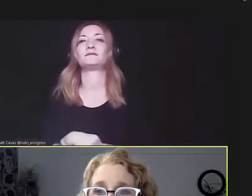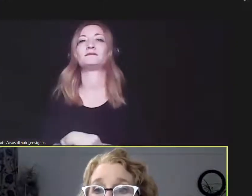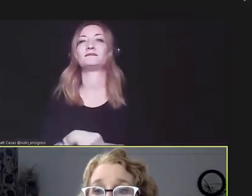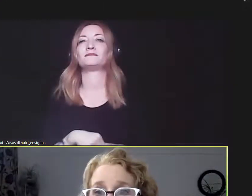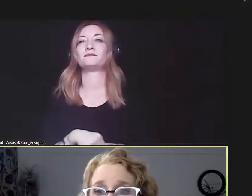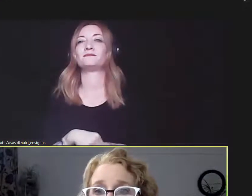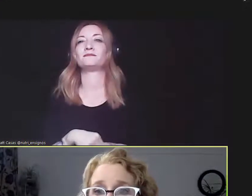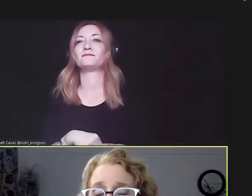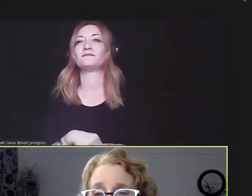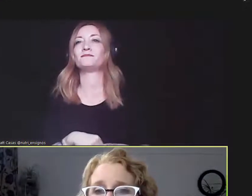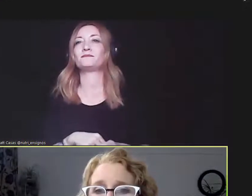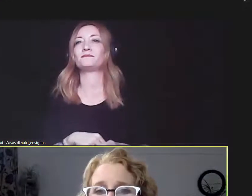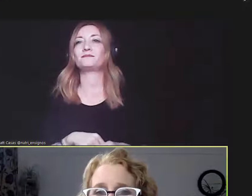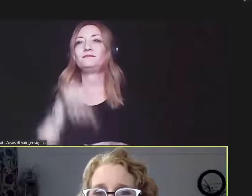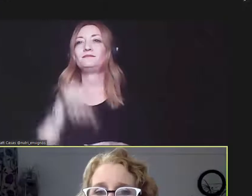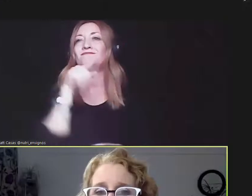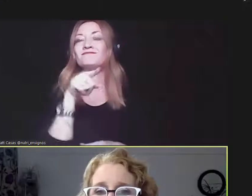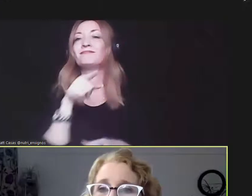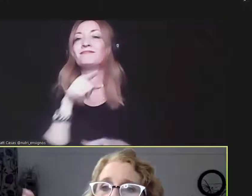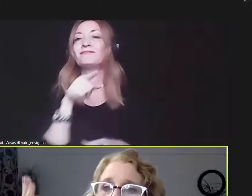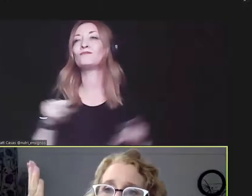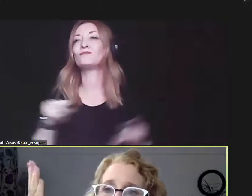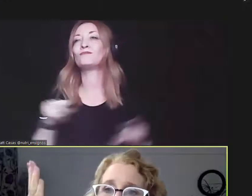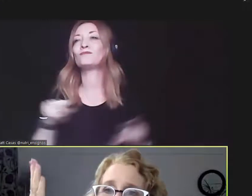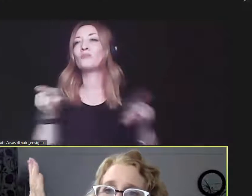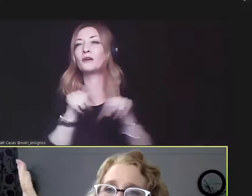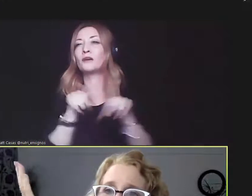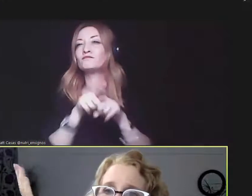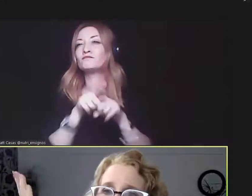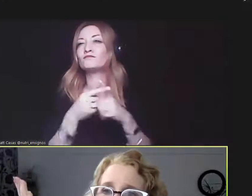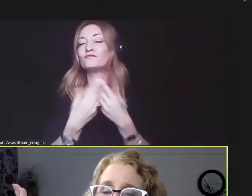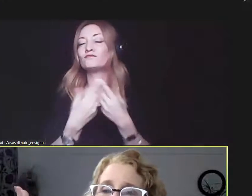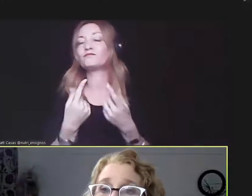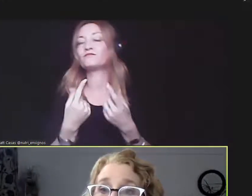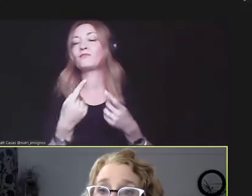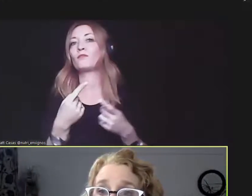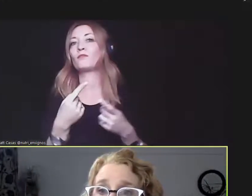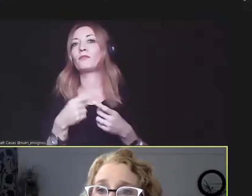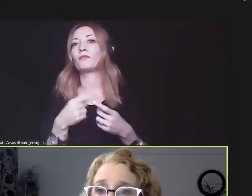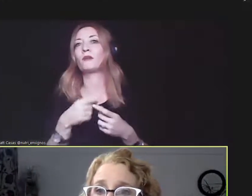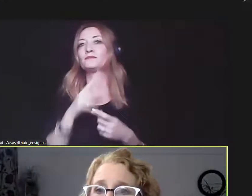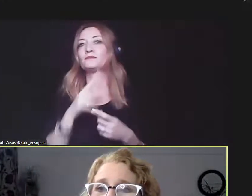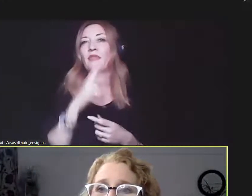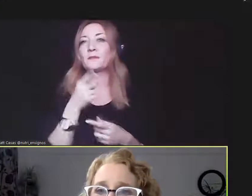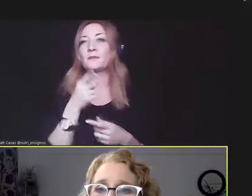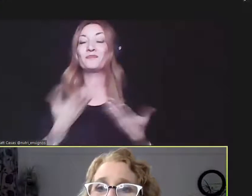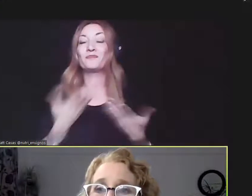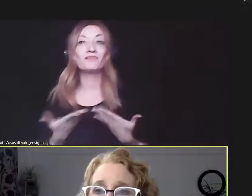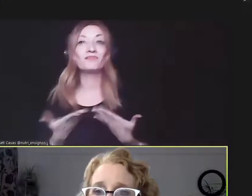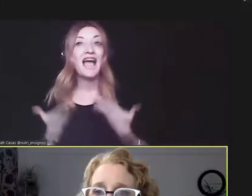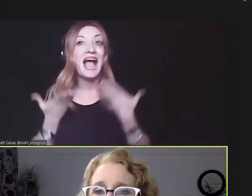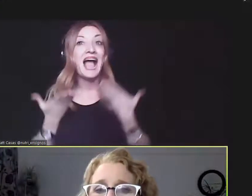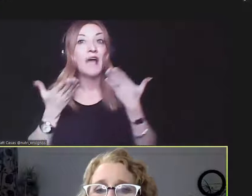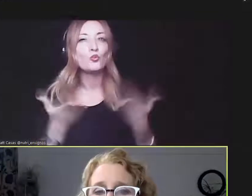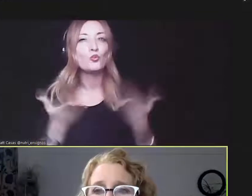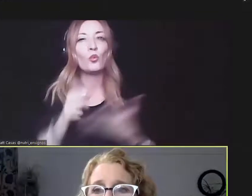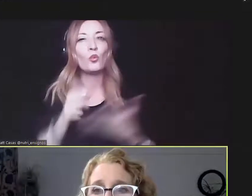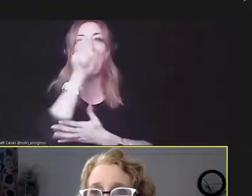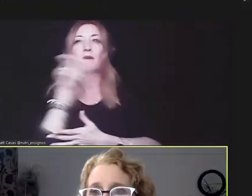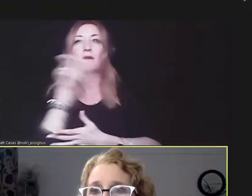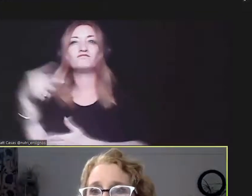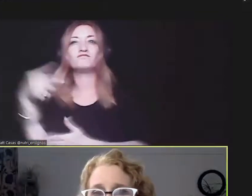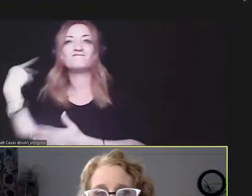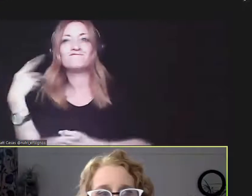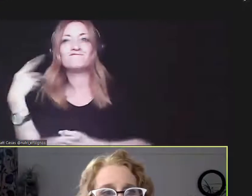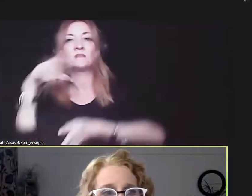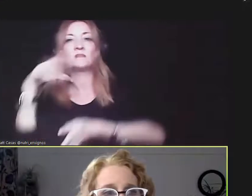helps the digestive system and gut health by giving a nice moisture and tone to